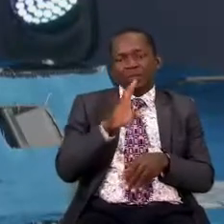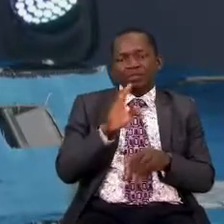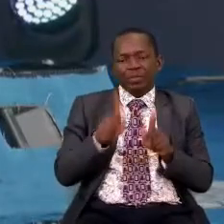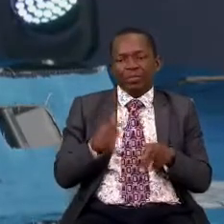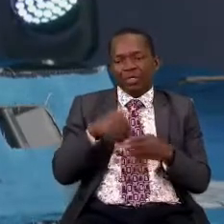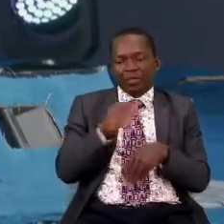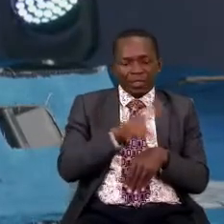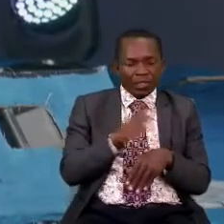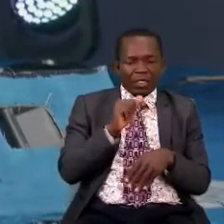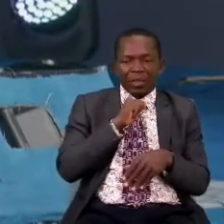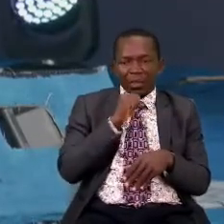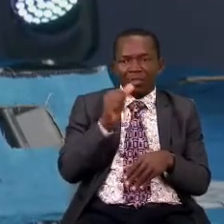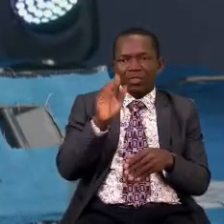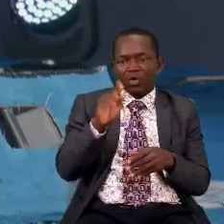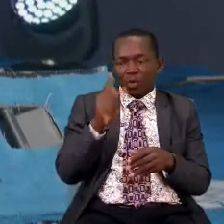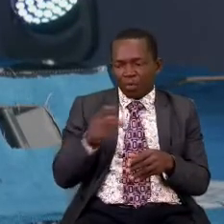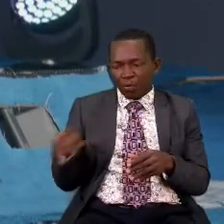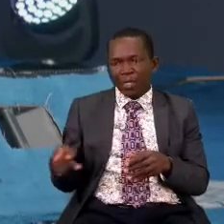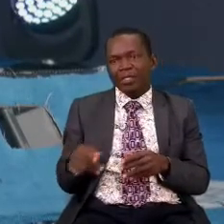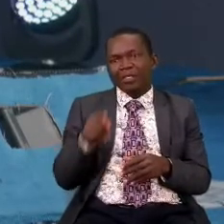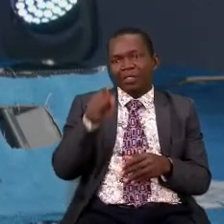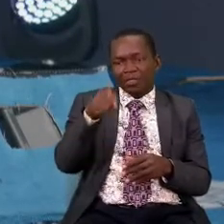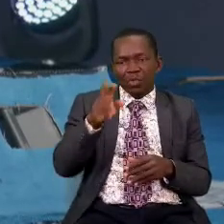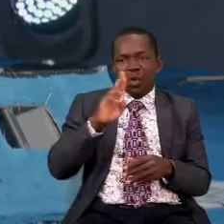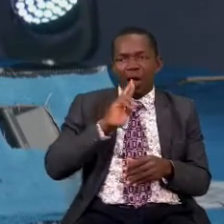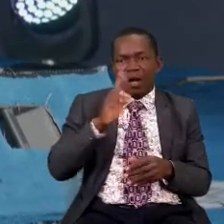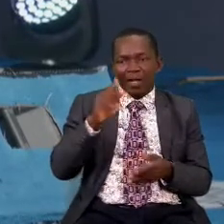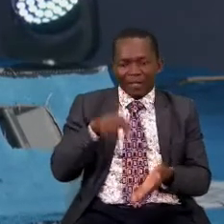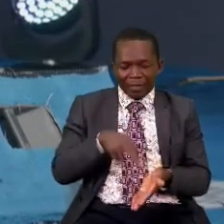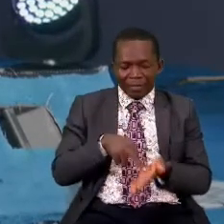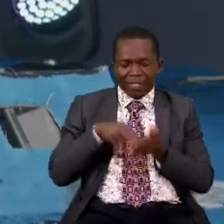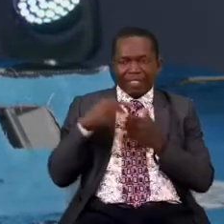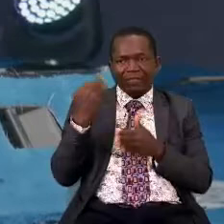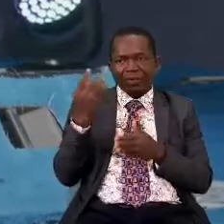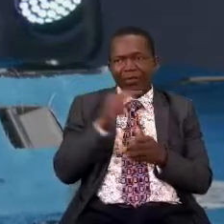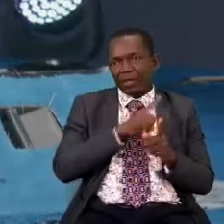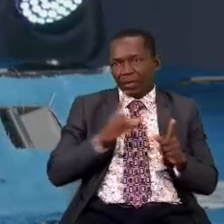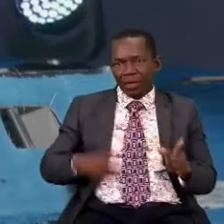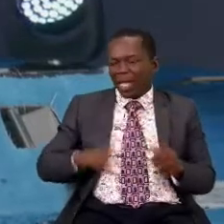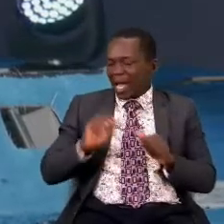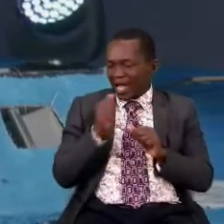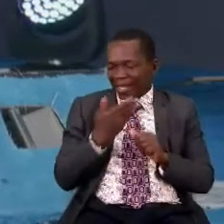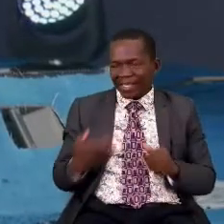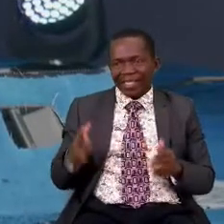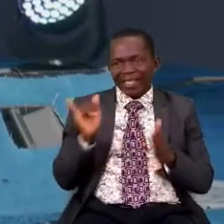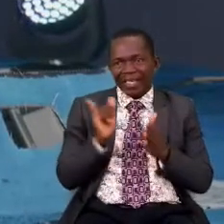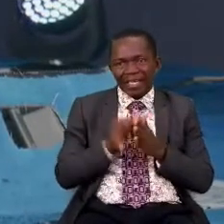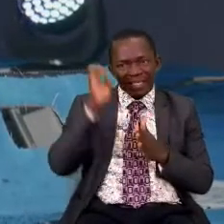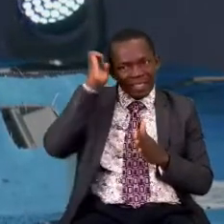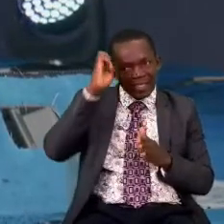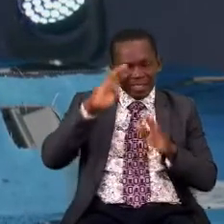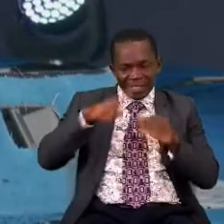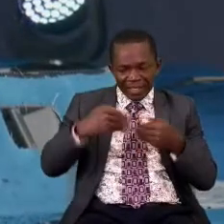gives, the promise, the power, and the progress, is not giving you as